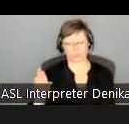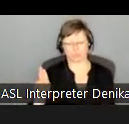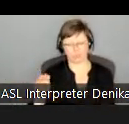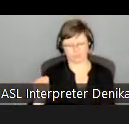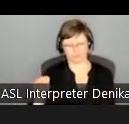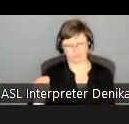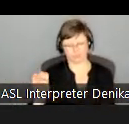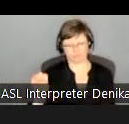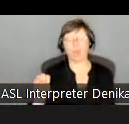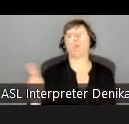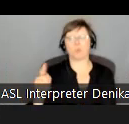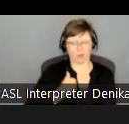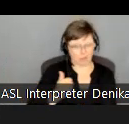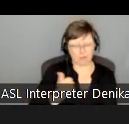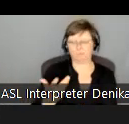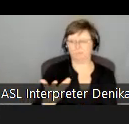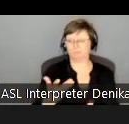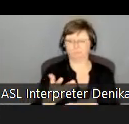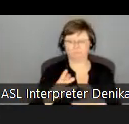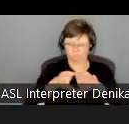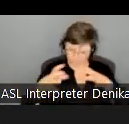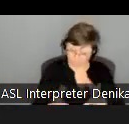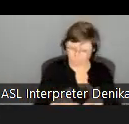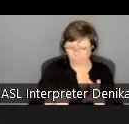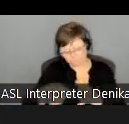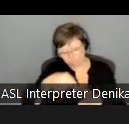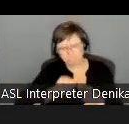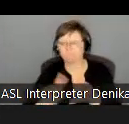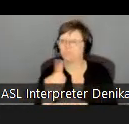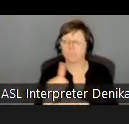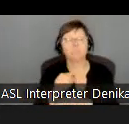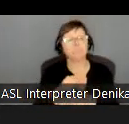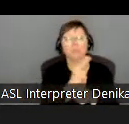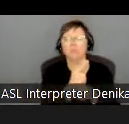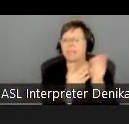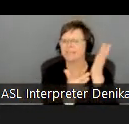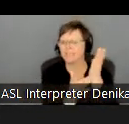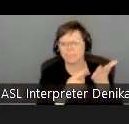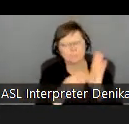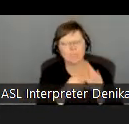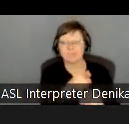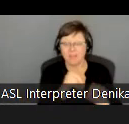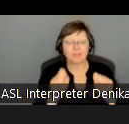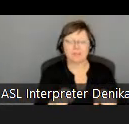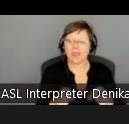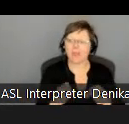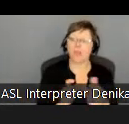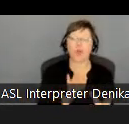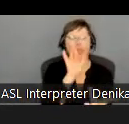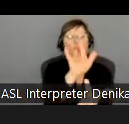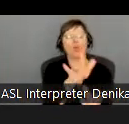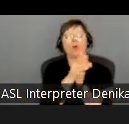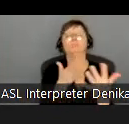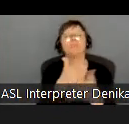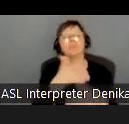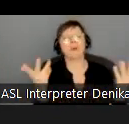globalized. And with the use of social media, with the use of technology, they can touch you through your computer at any given point. So